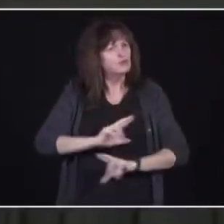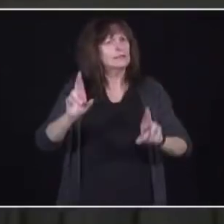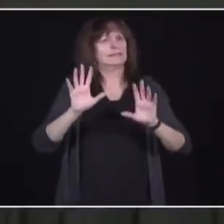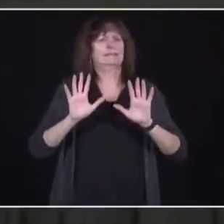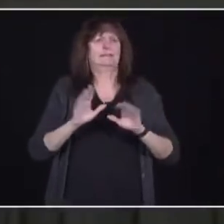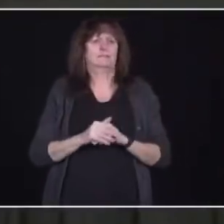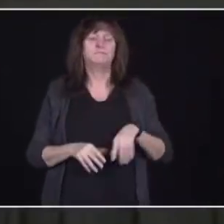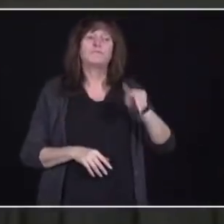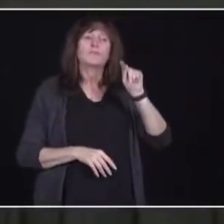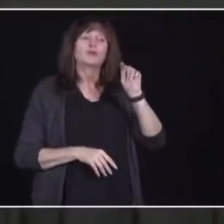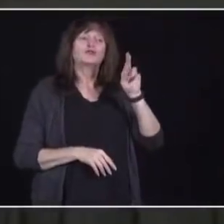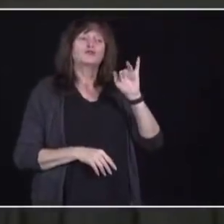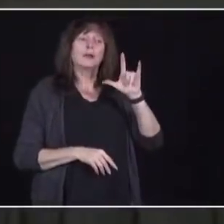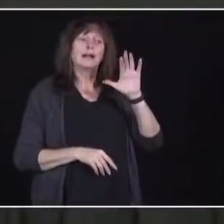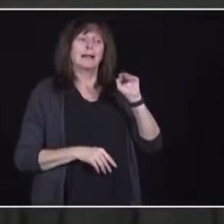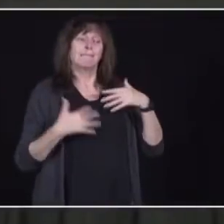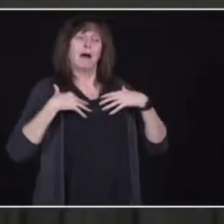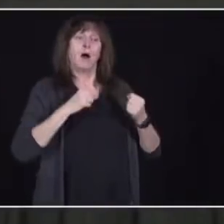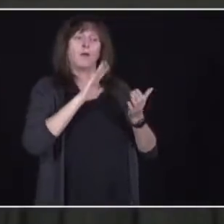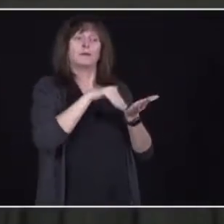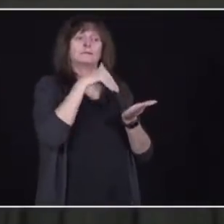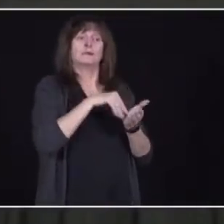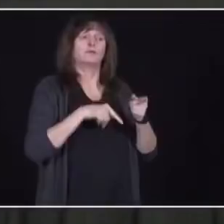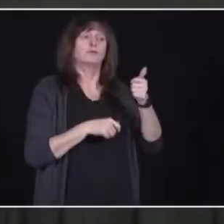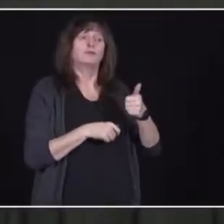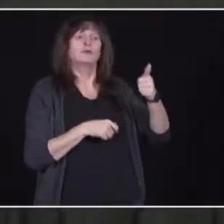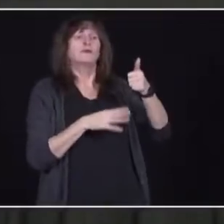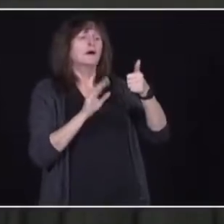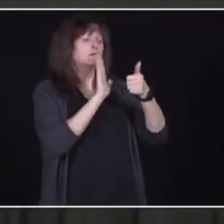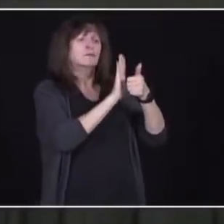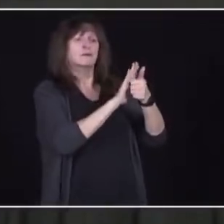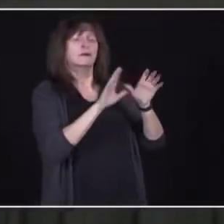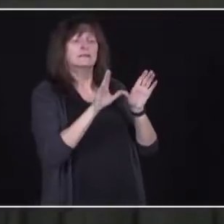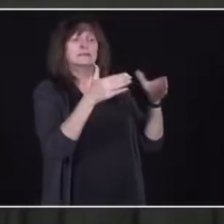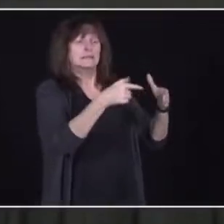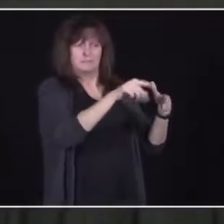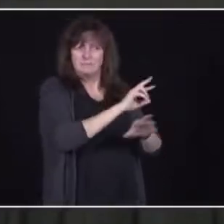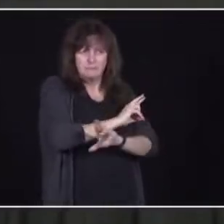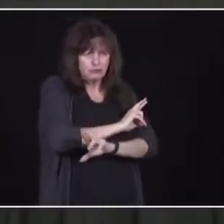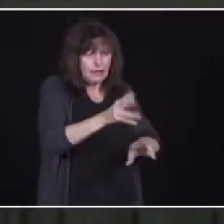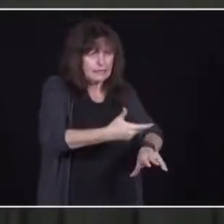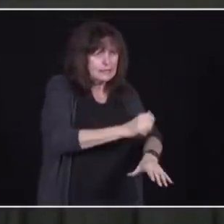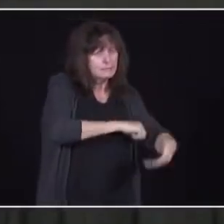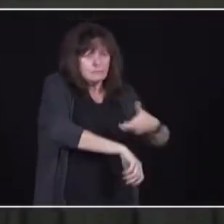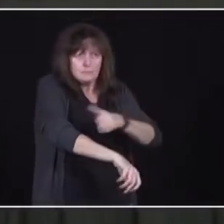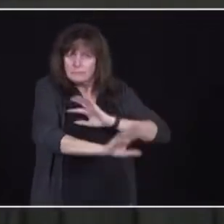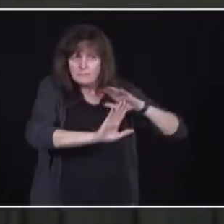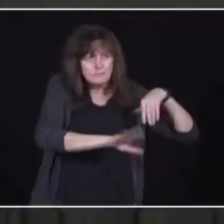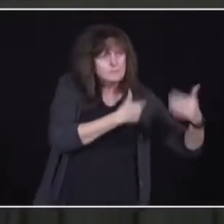CEO yesterday, Michelle and her team of leaders, and you know they can ramp up themselves very quickly with the program they are running to do more